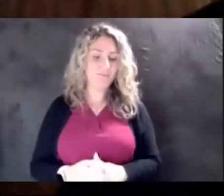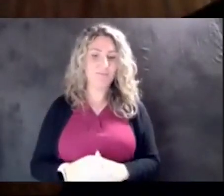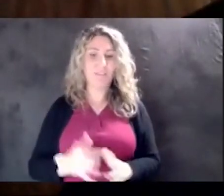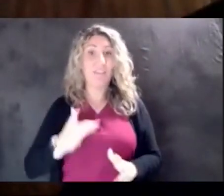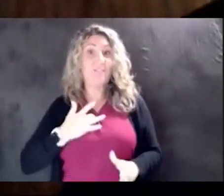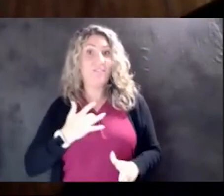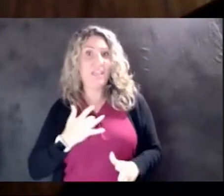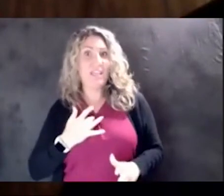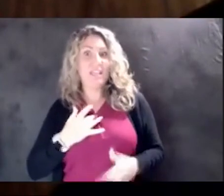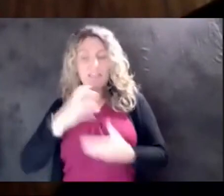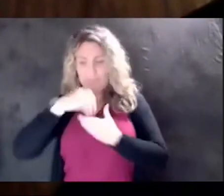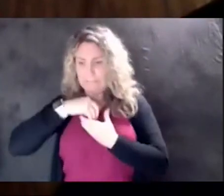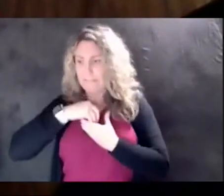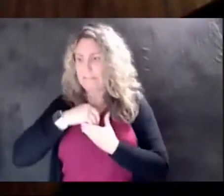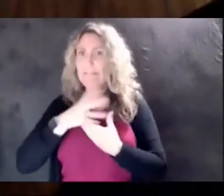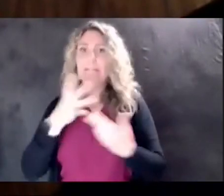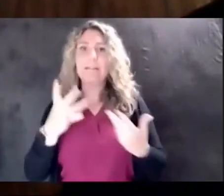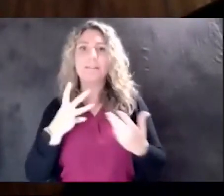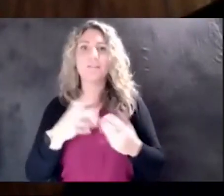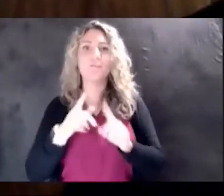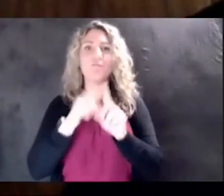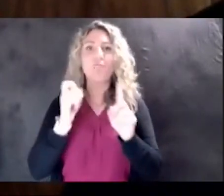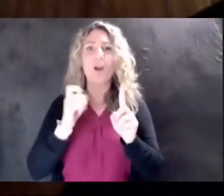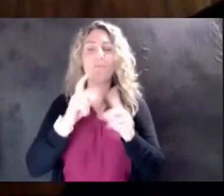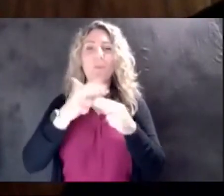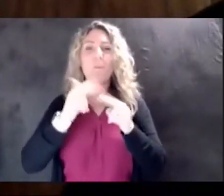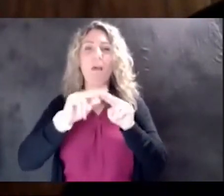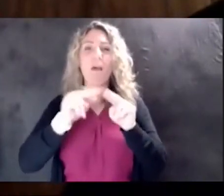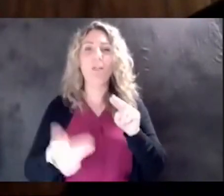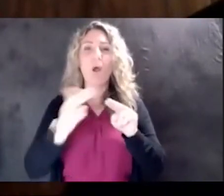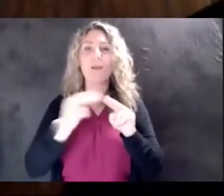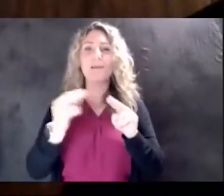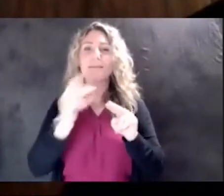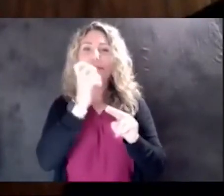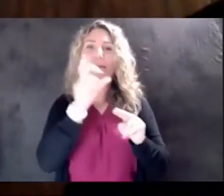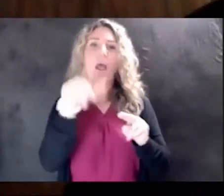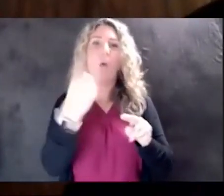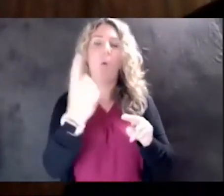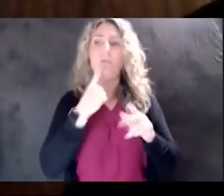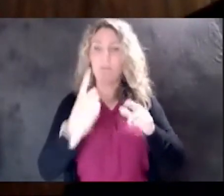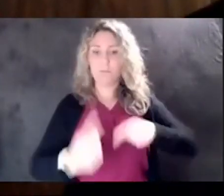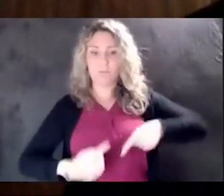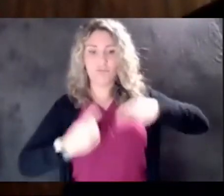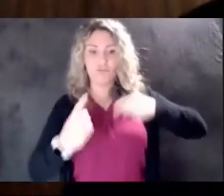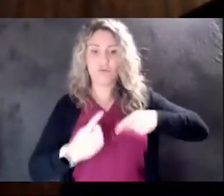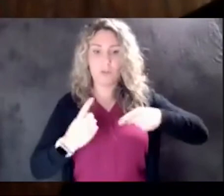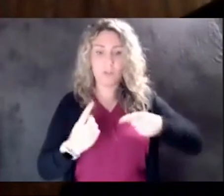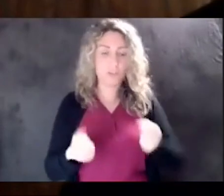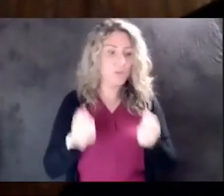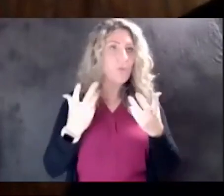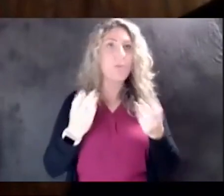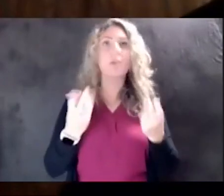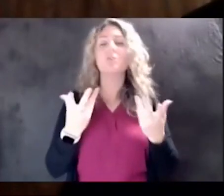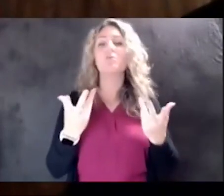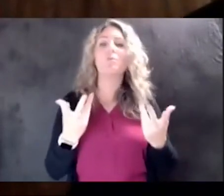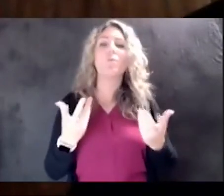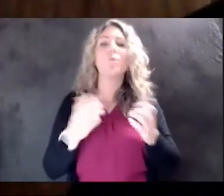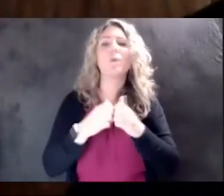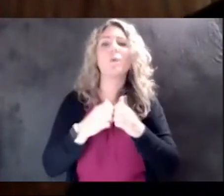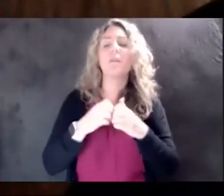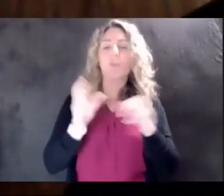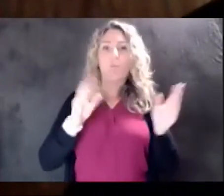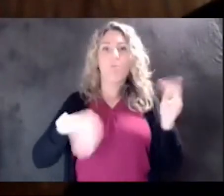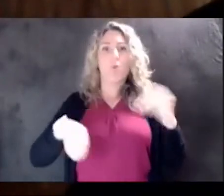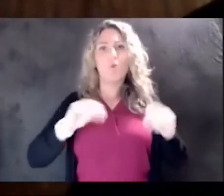I have from the weight loss, and not to be struggling so much just to move around.